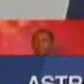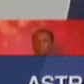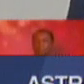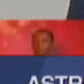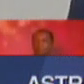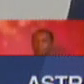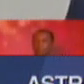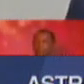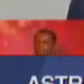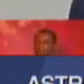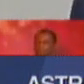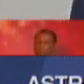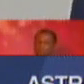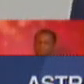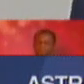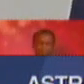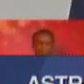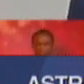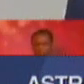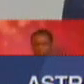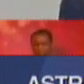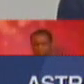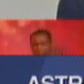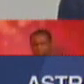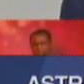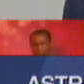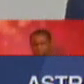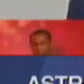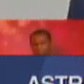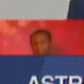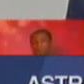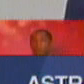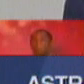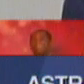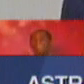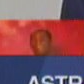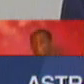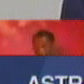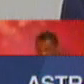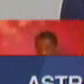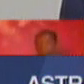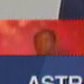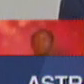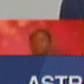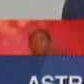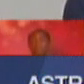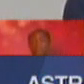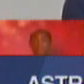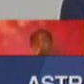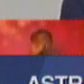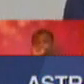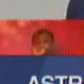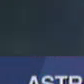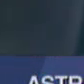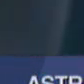RHA has consistently been the best performing RHA in terms of share numbers.